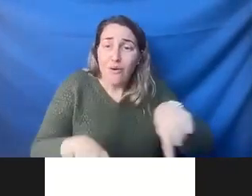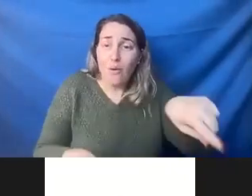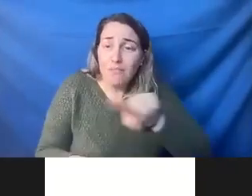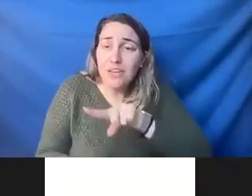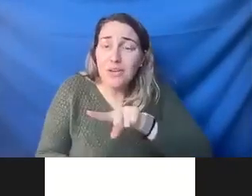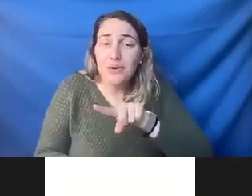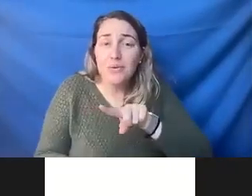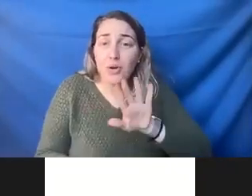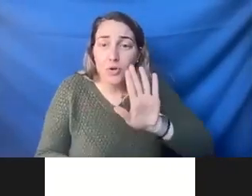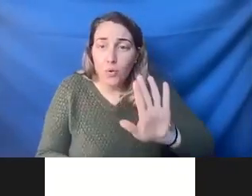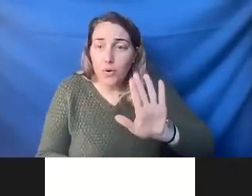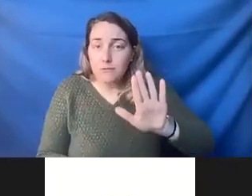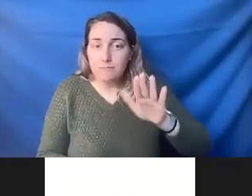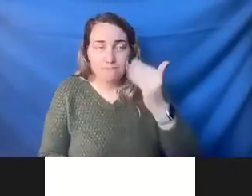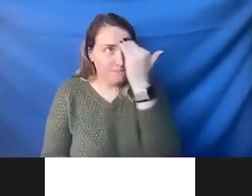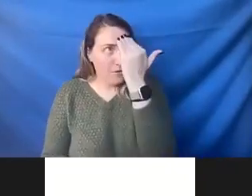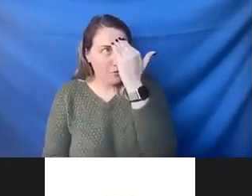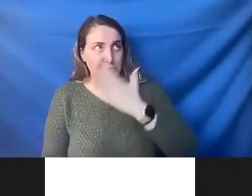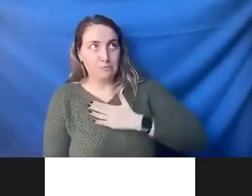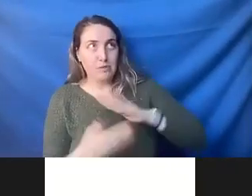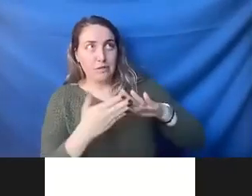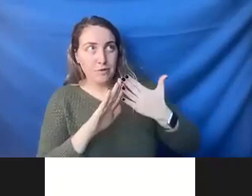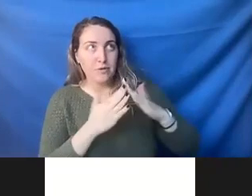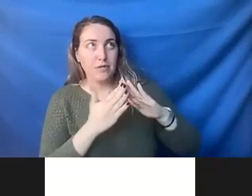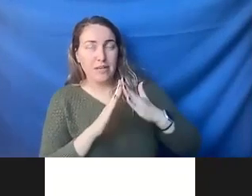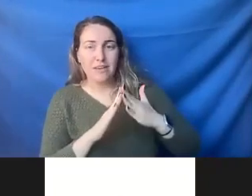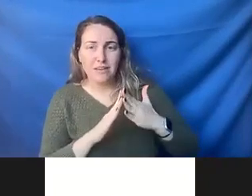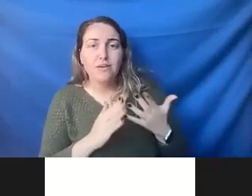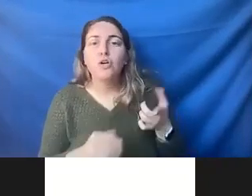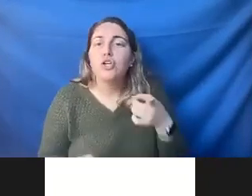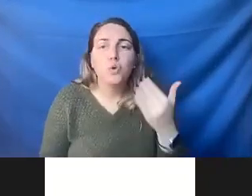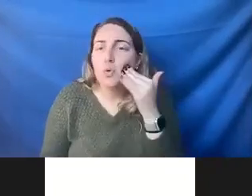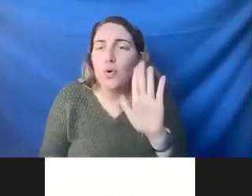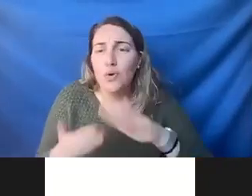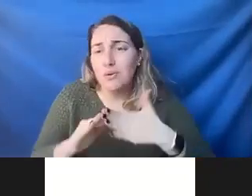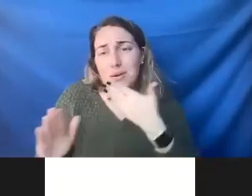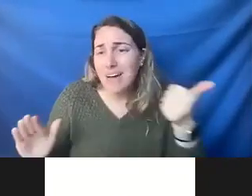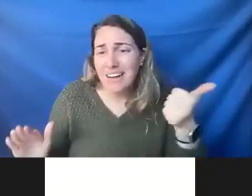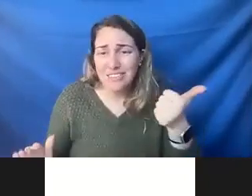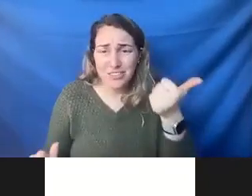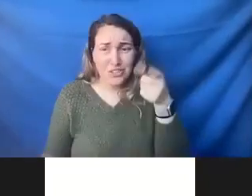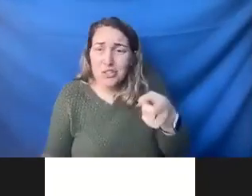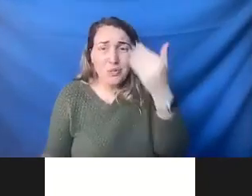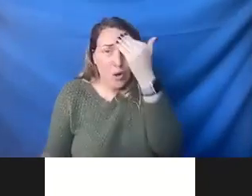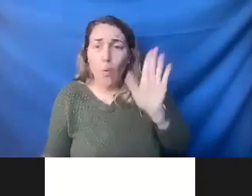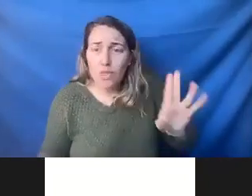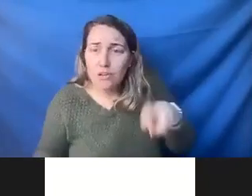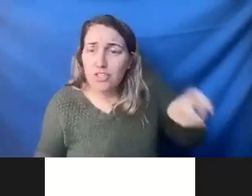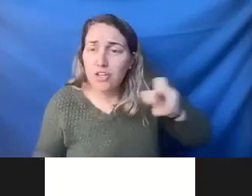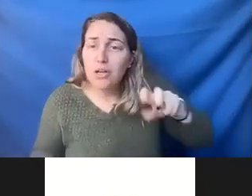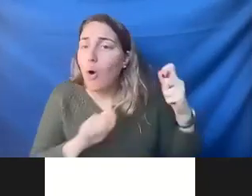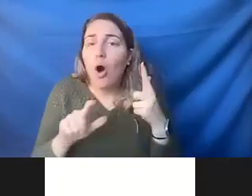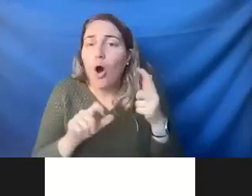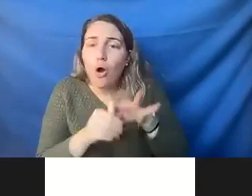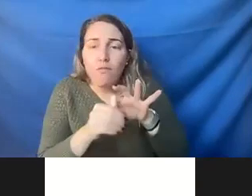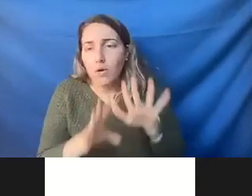you know about your community. So you know your community best. You know what voter journey they're on. All voters need to know how to fill